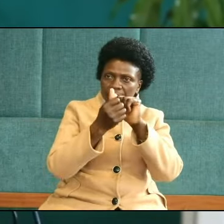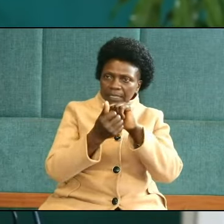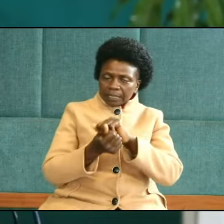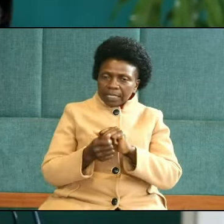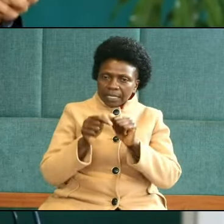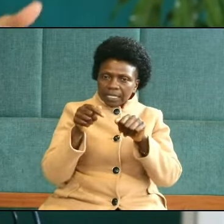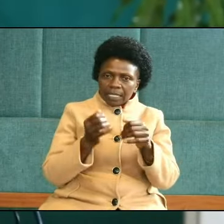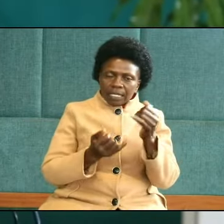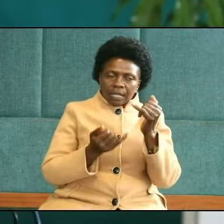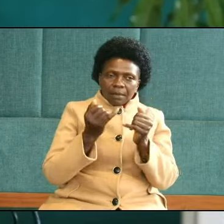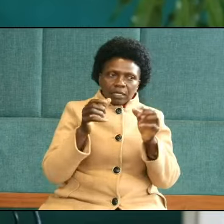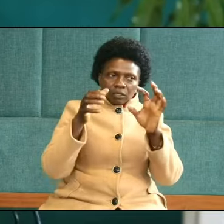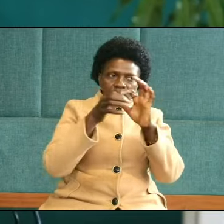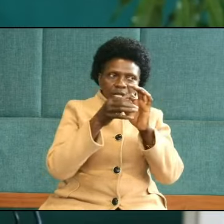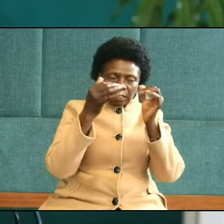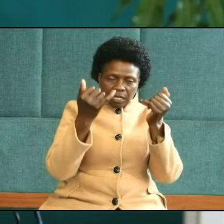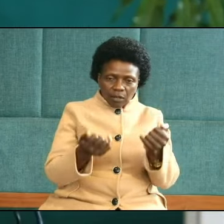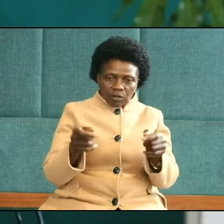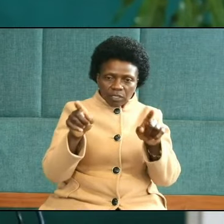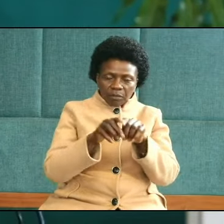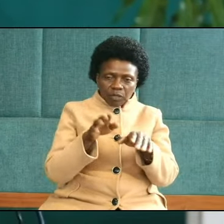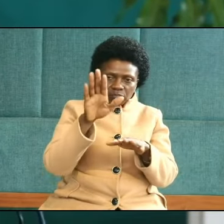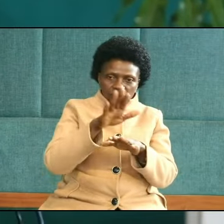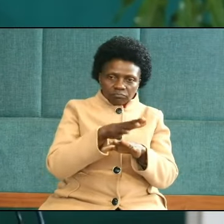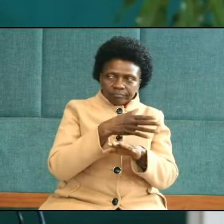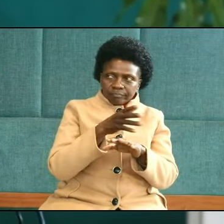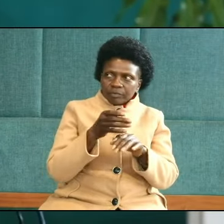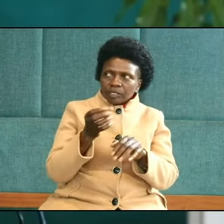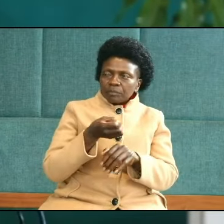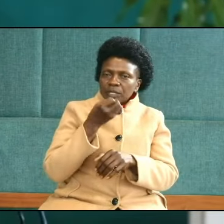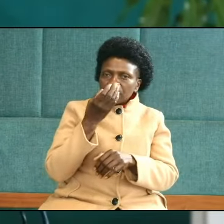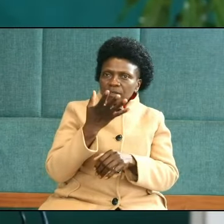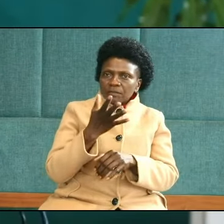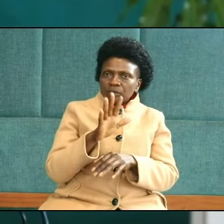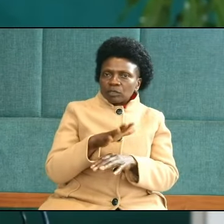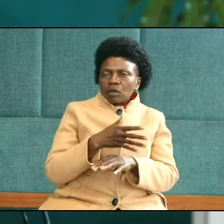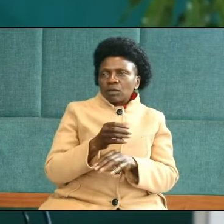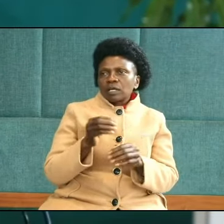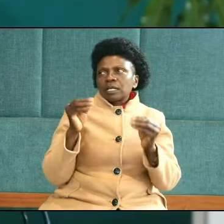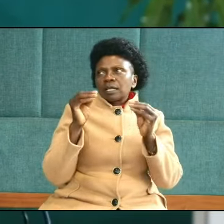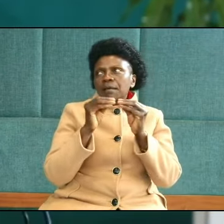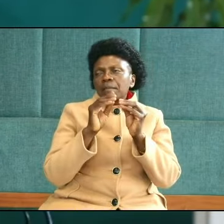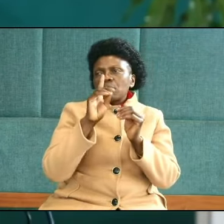Sabbath, join us now as we sing this beautiful hymn, number